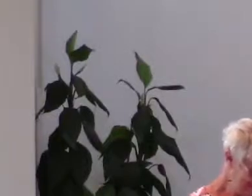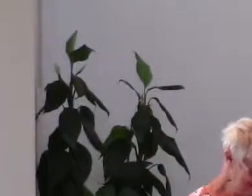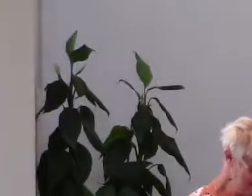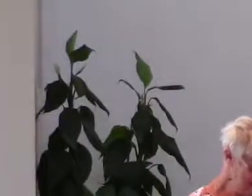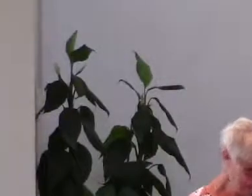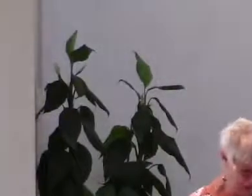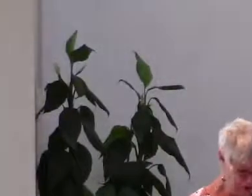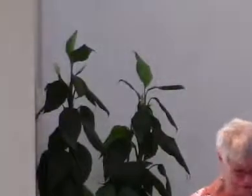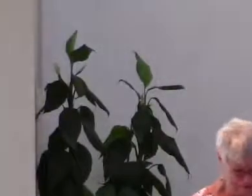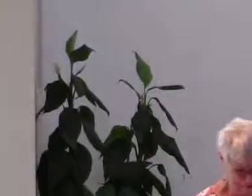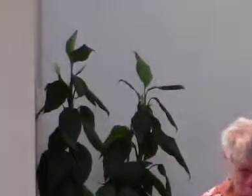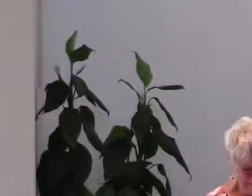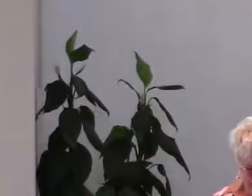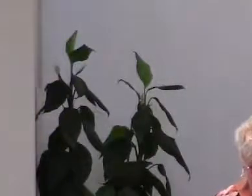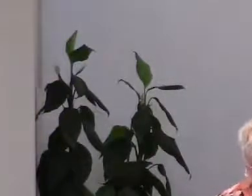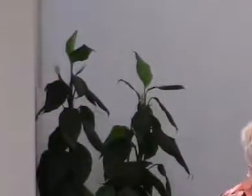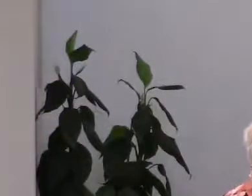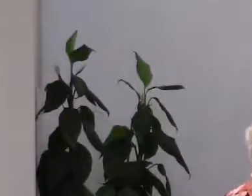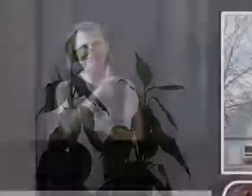Thank you, Mark.